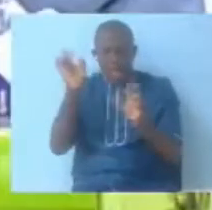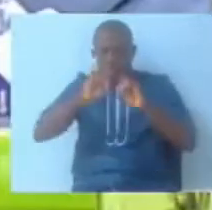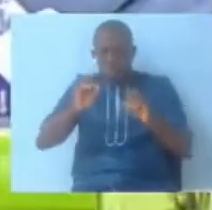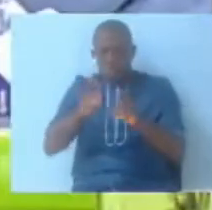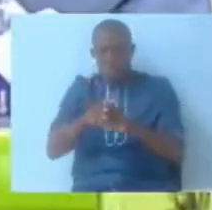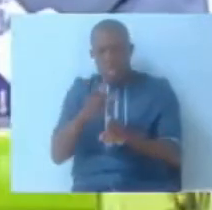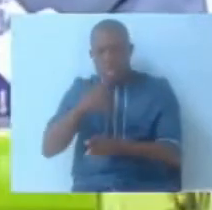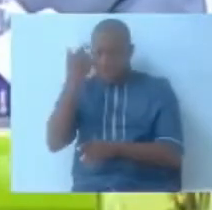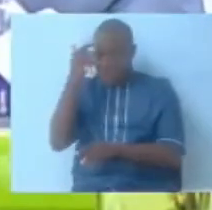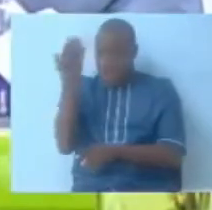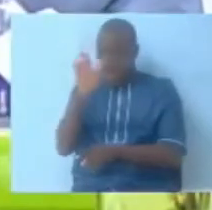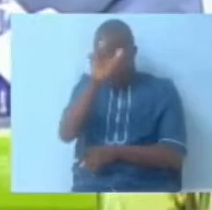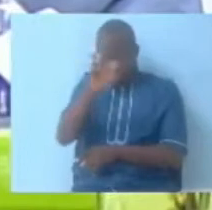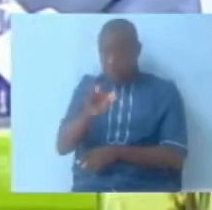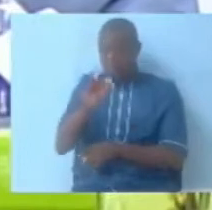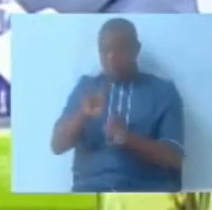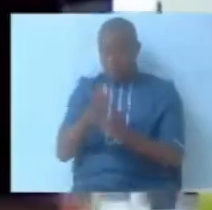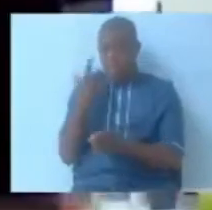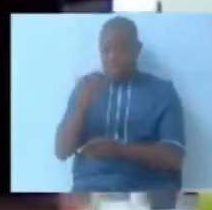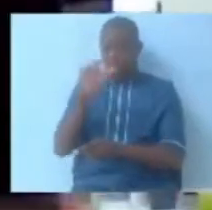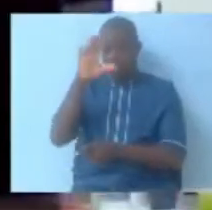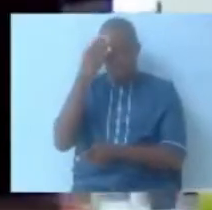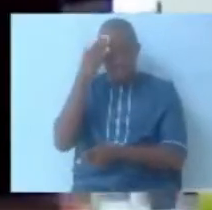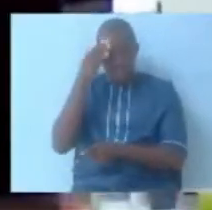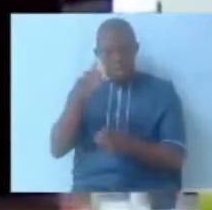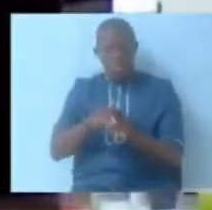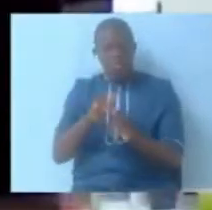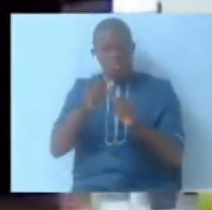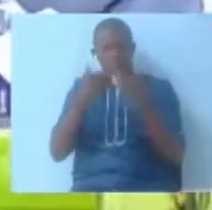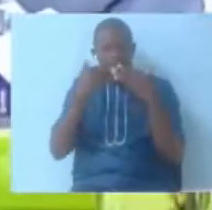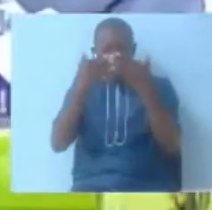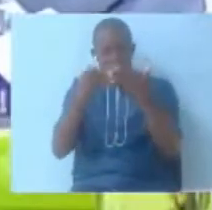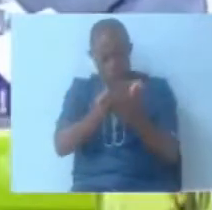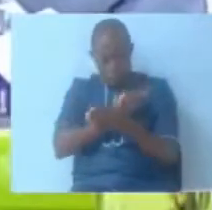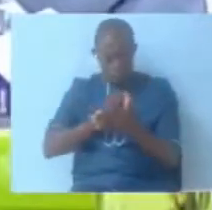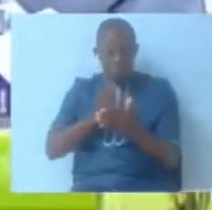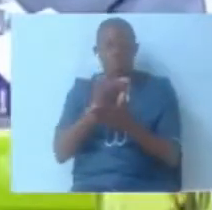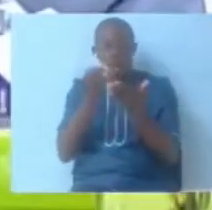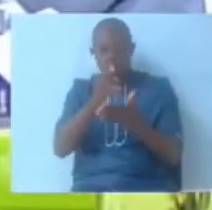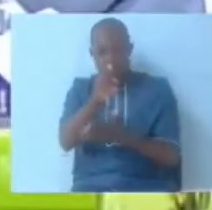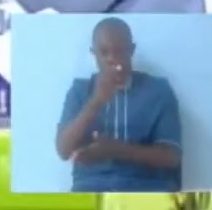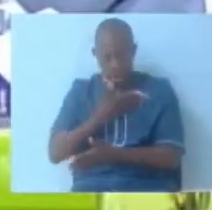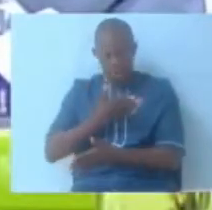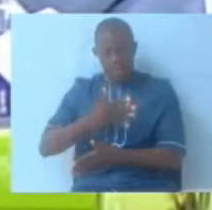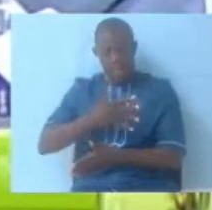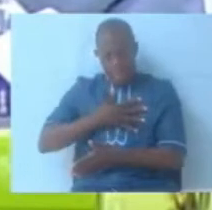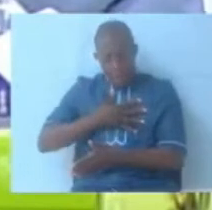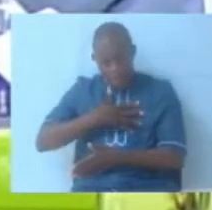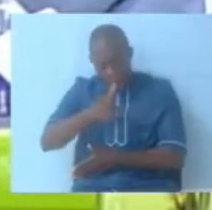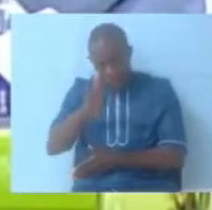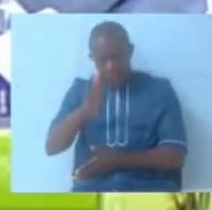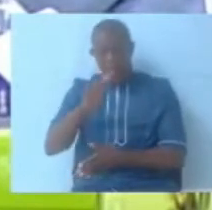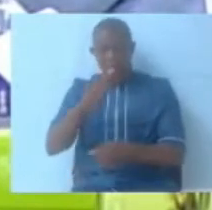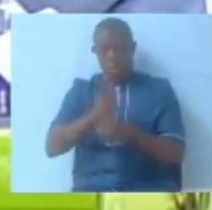you tell us from where you drew such courage and boldness? Well, Mr. Touray afonyeng mune keta dalilo